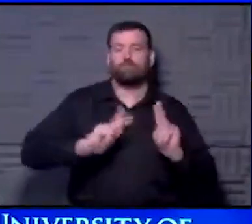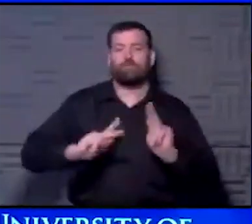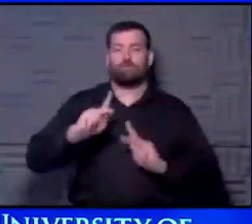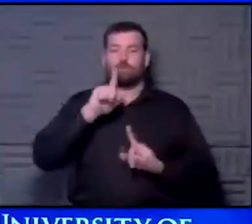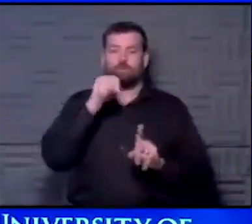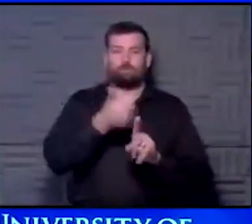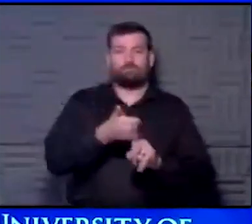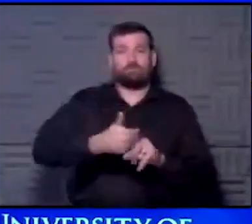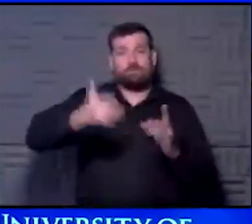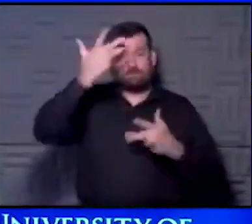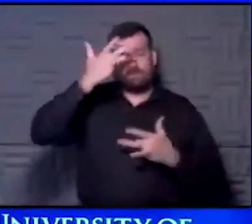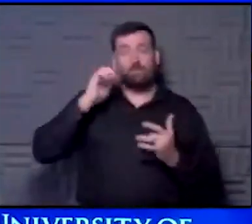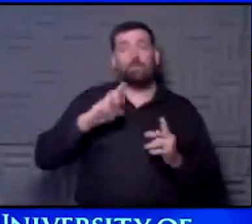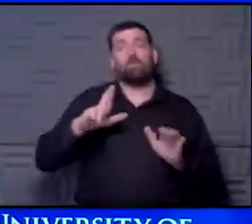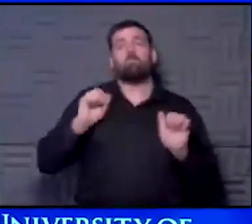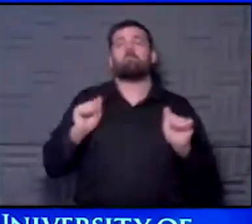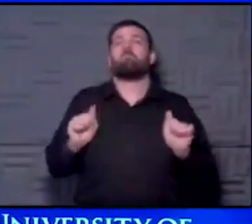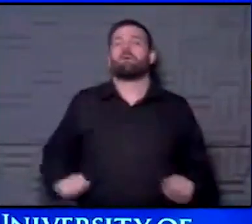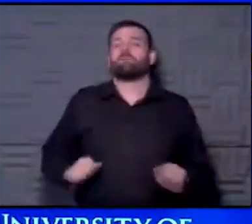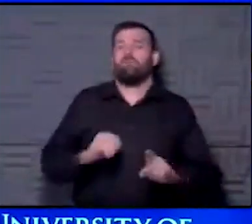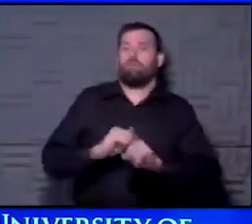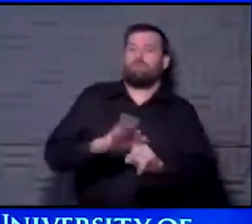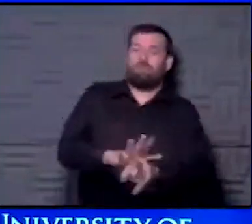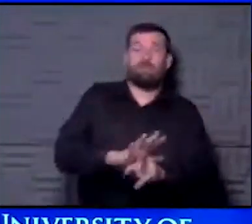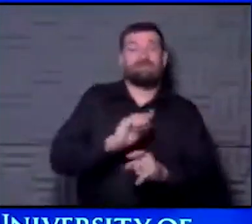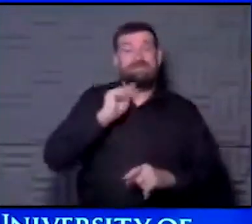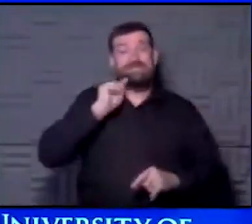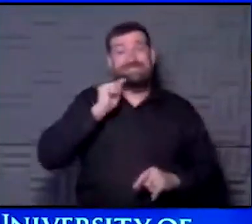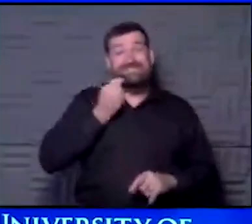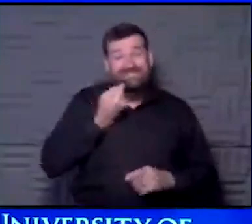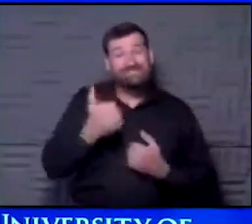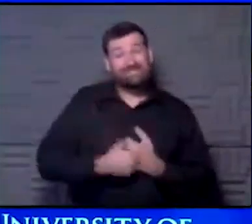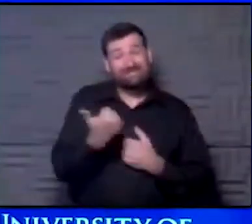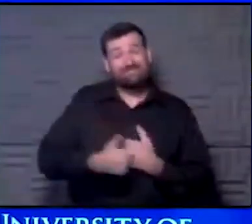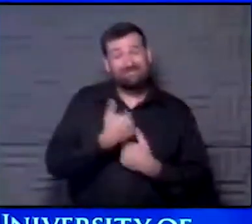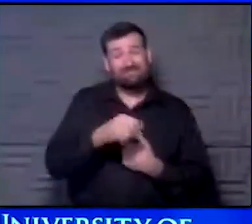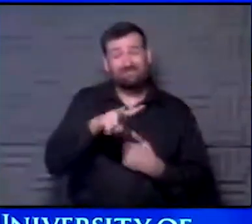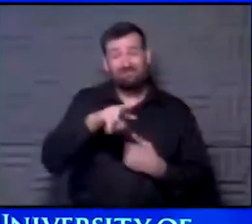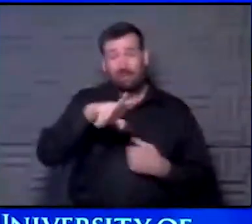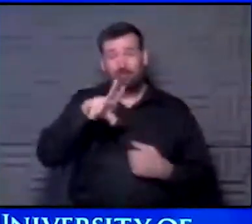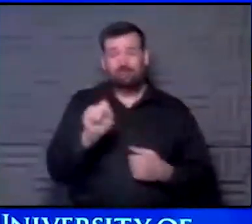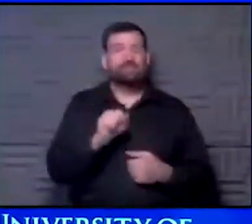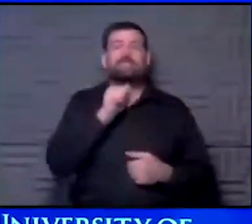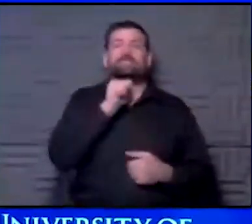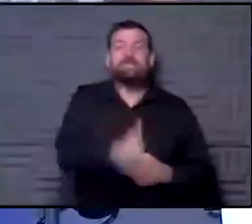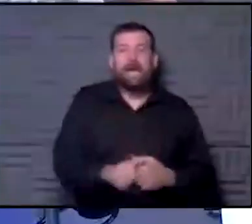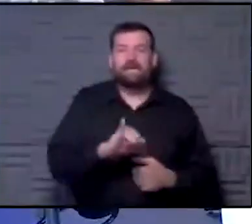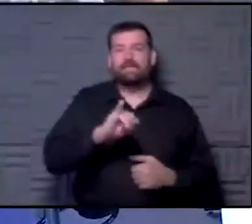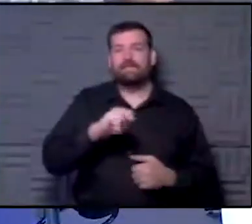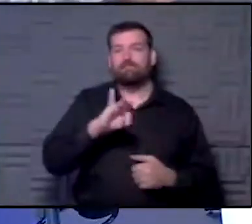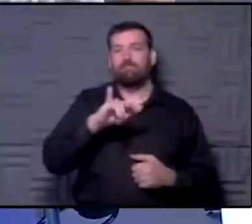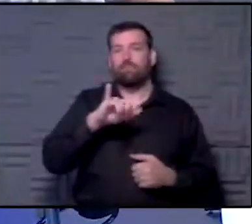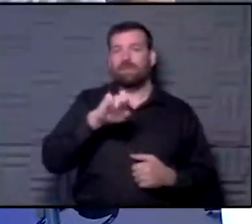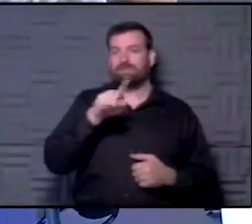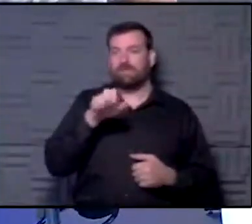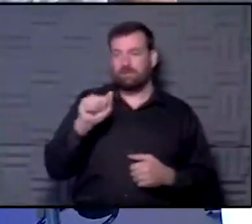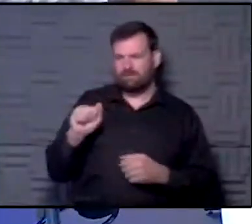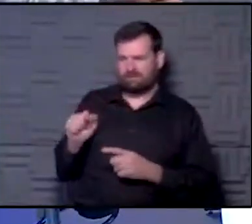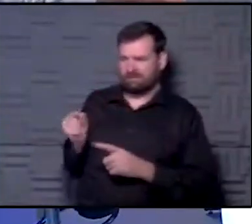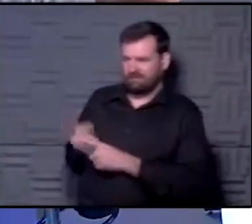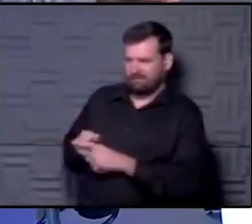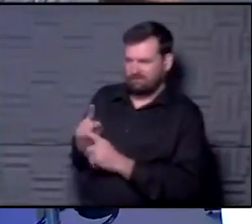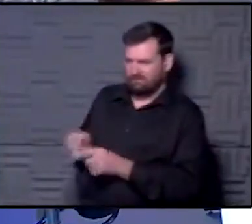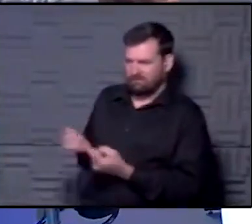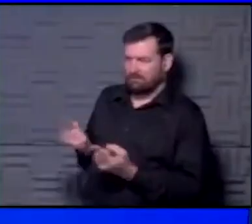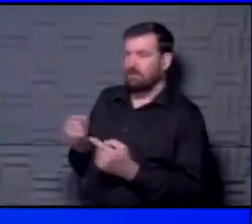sick or who could have been exposed to a potentially very deadly virus that is not influenza. Yeah. And I think, to contradict you just a little bit,